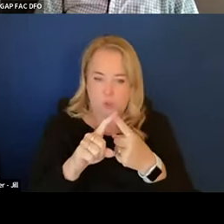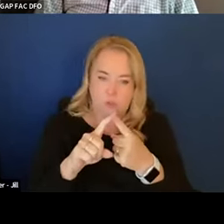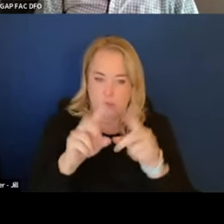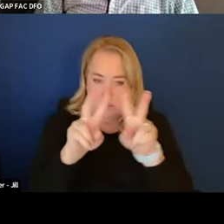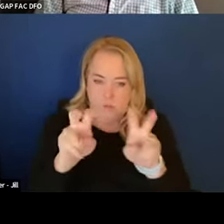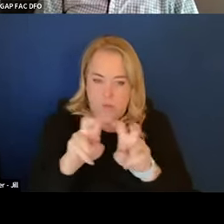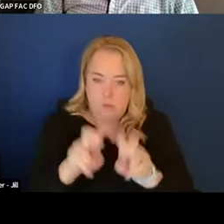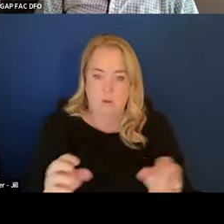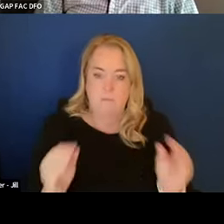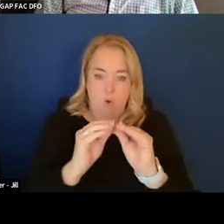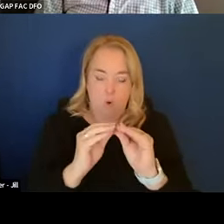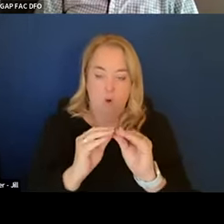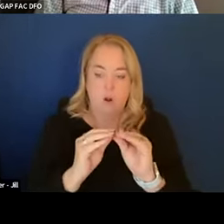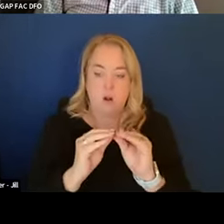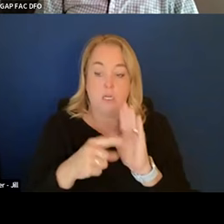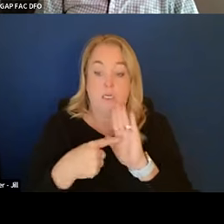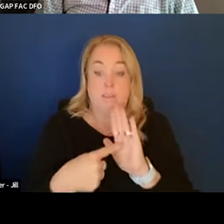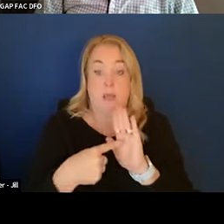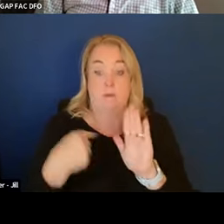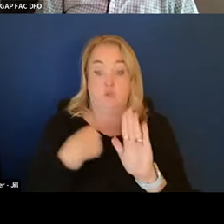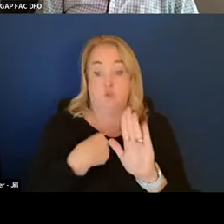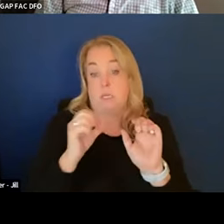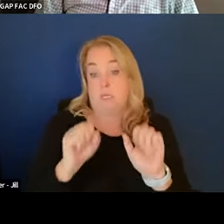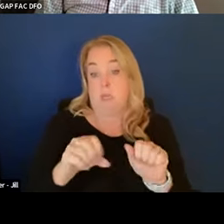them, the more kind of examples we